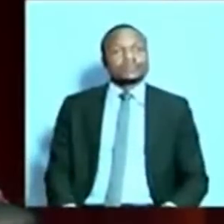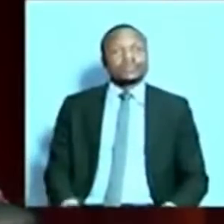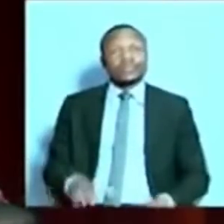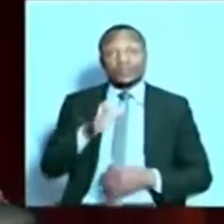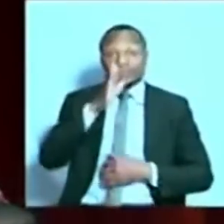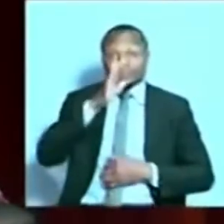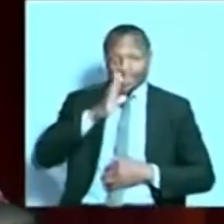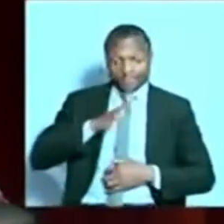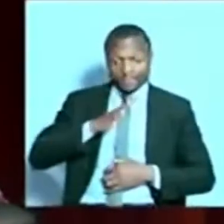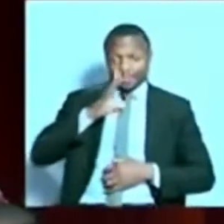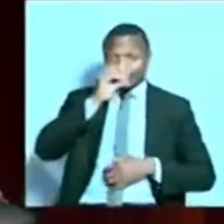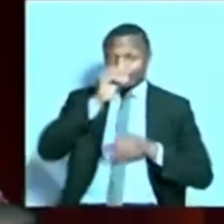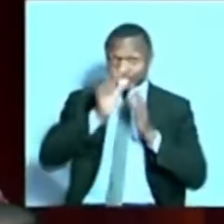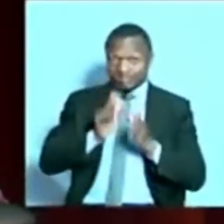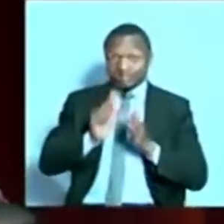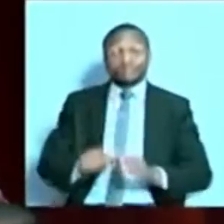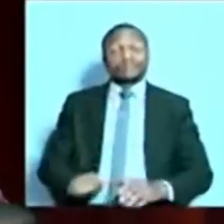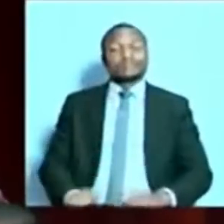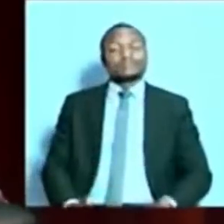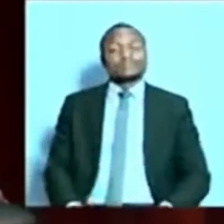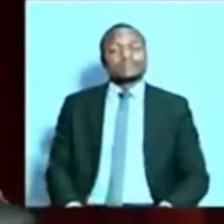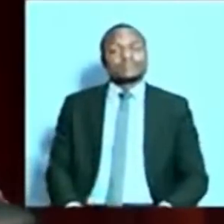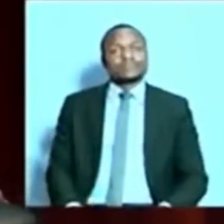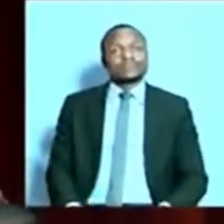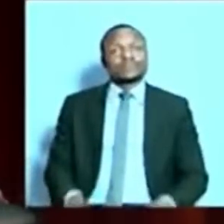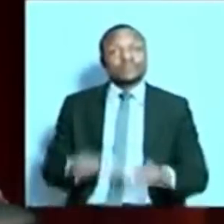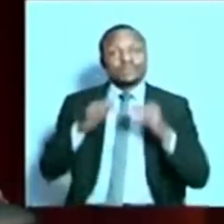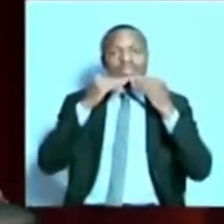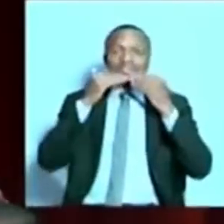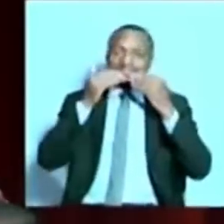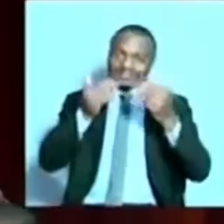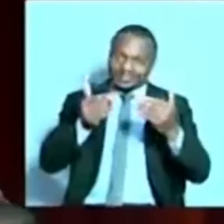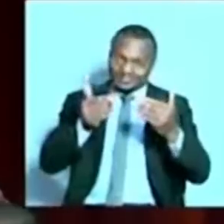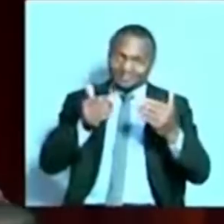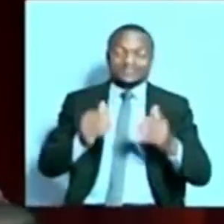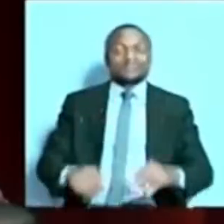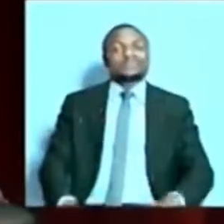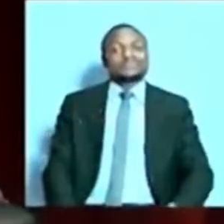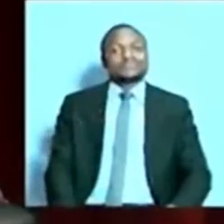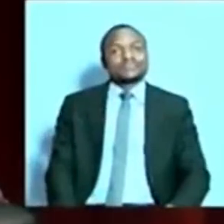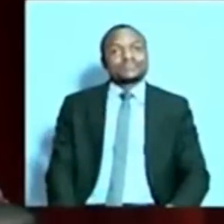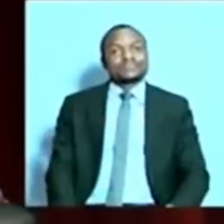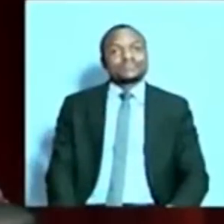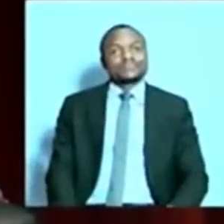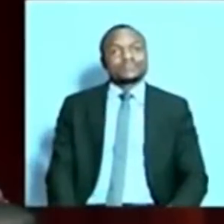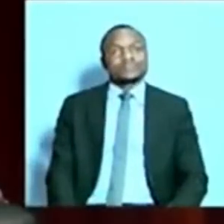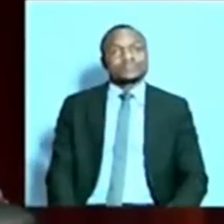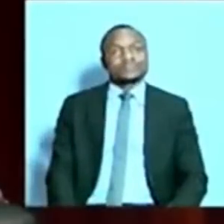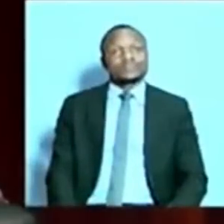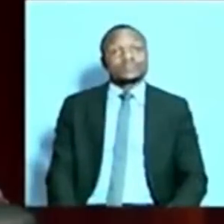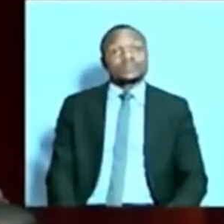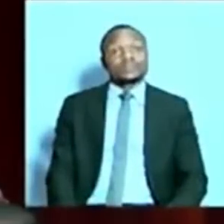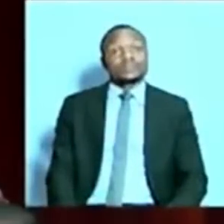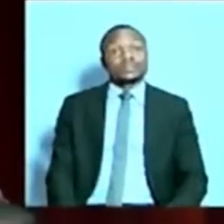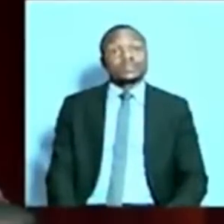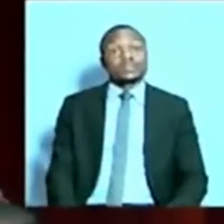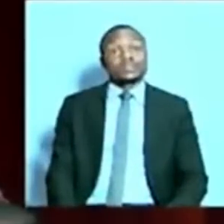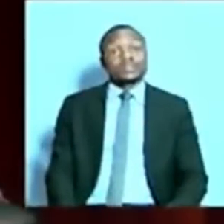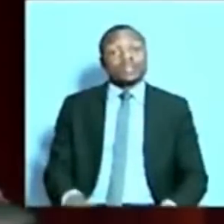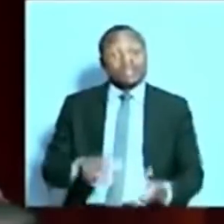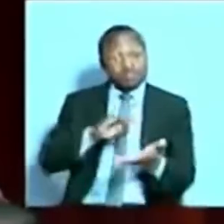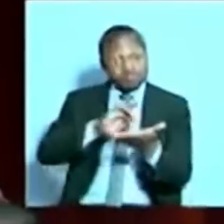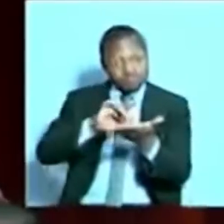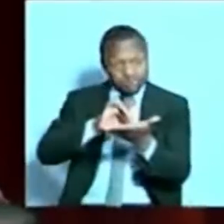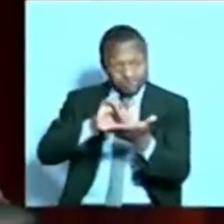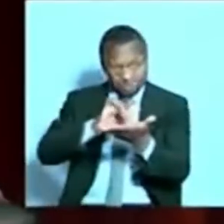Madam Speaker, whilst we appreciate that the drugs in hospitals,